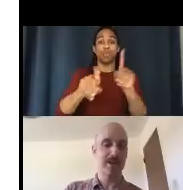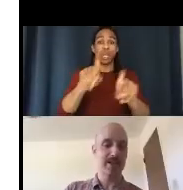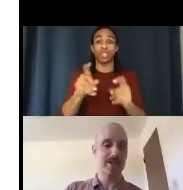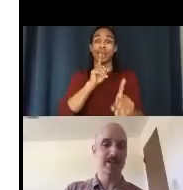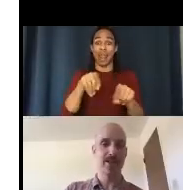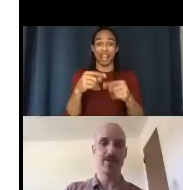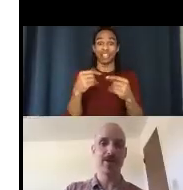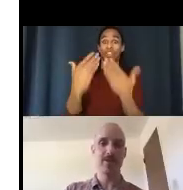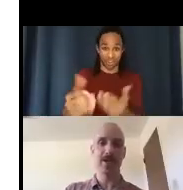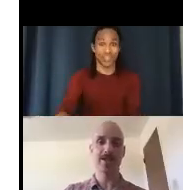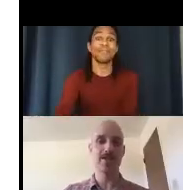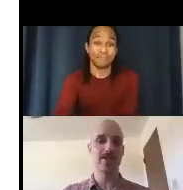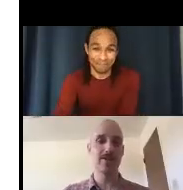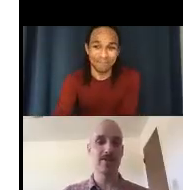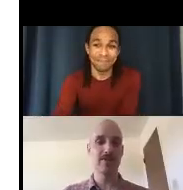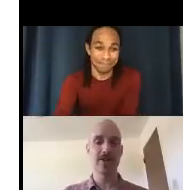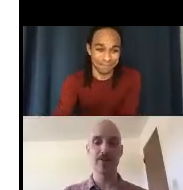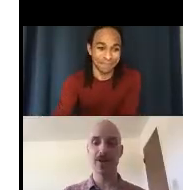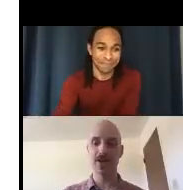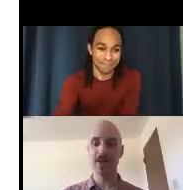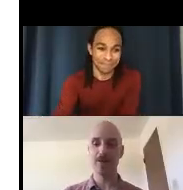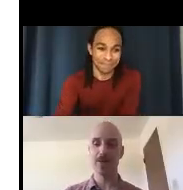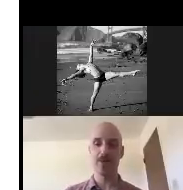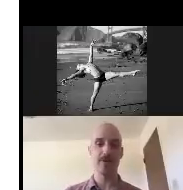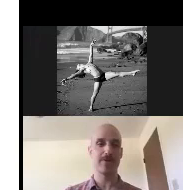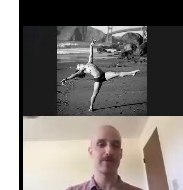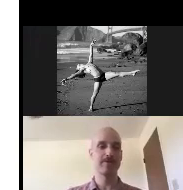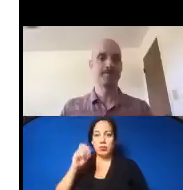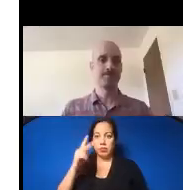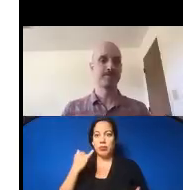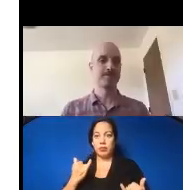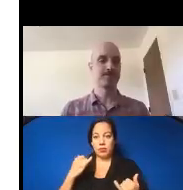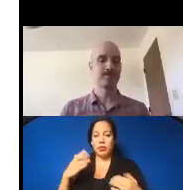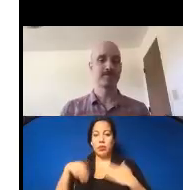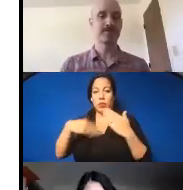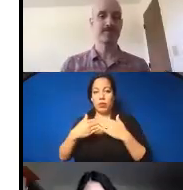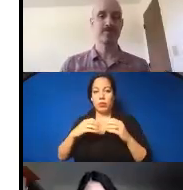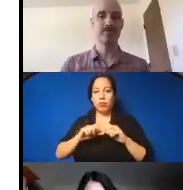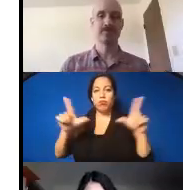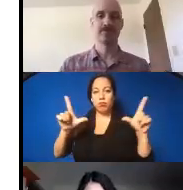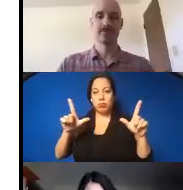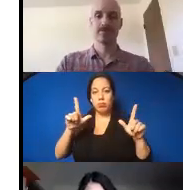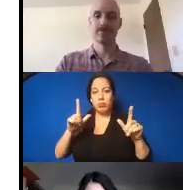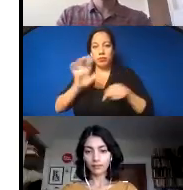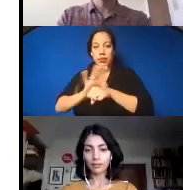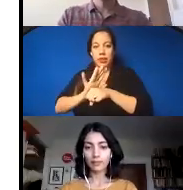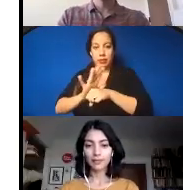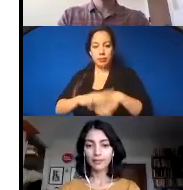Ray Knight. If all the panelists could turn their video on, that would be wonderful. Hello,